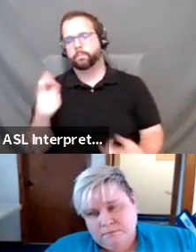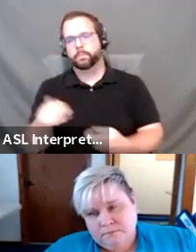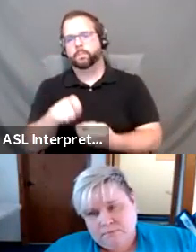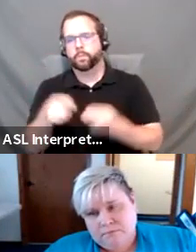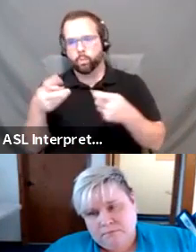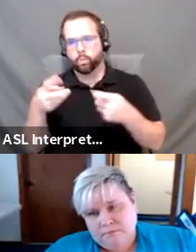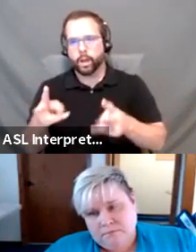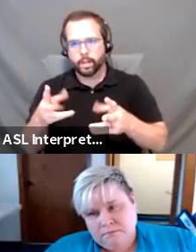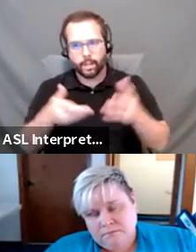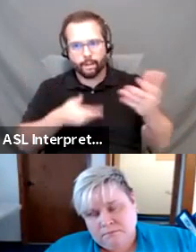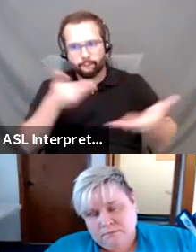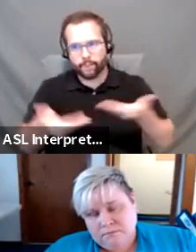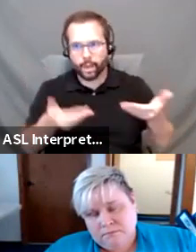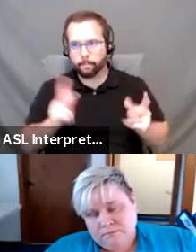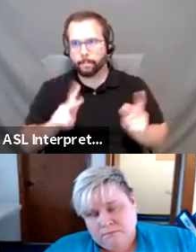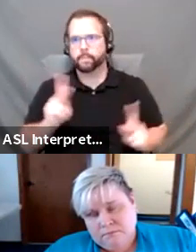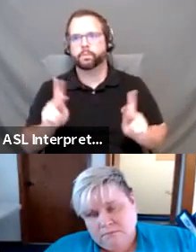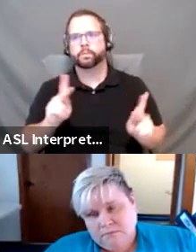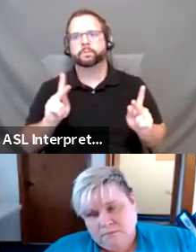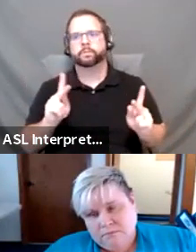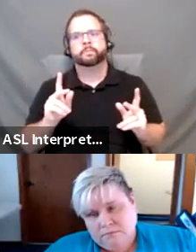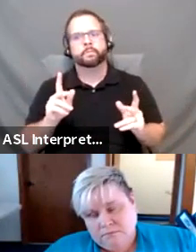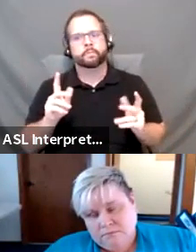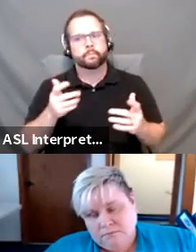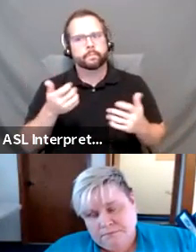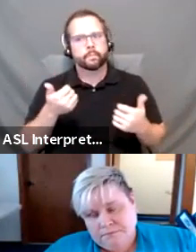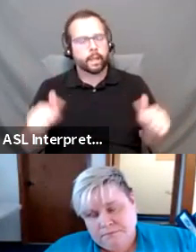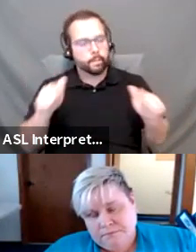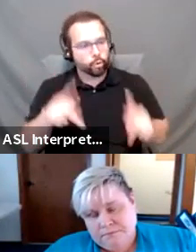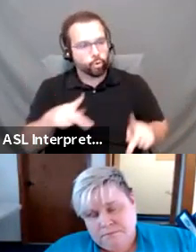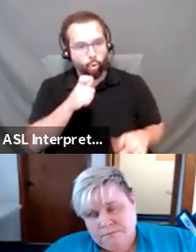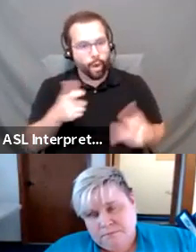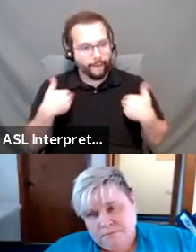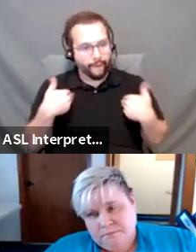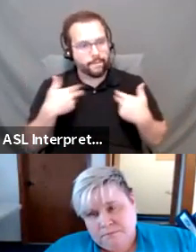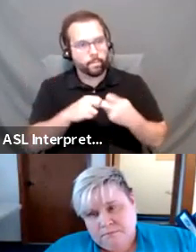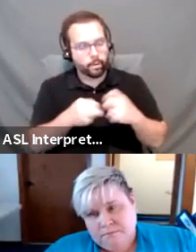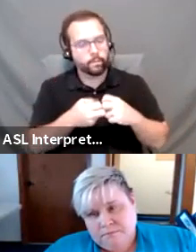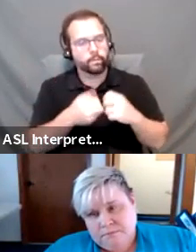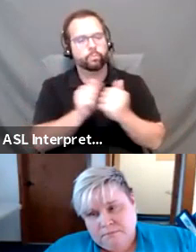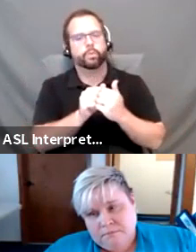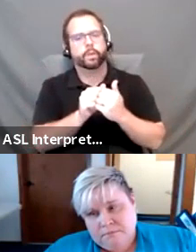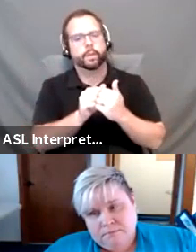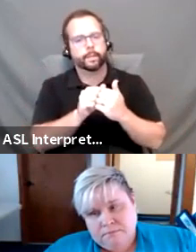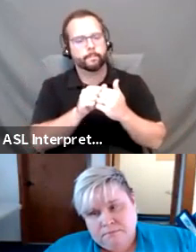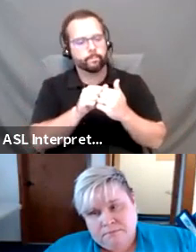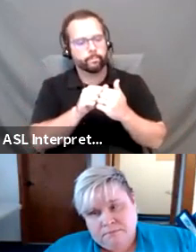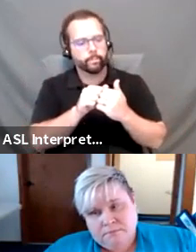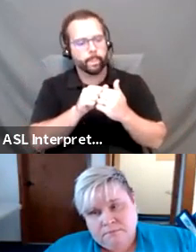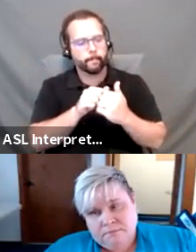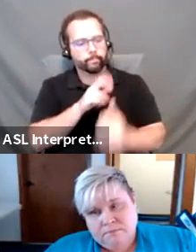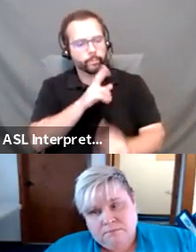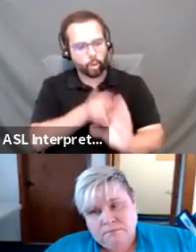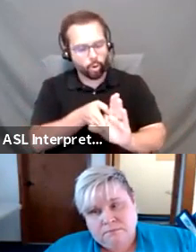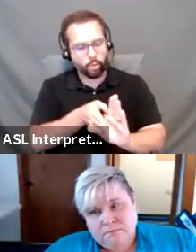people or encourage people, or if anybody else has had that problem with the degree of participation with online IL skills event and